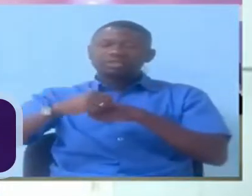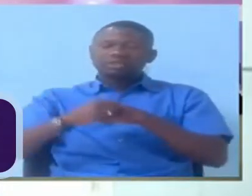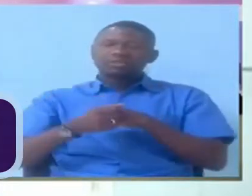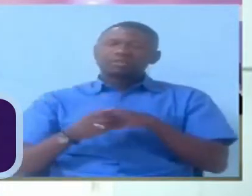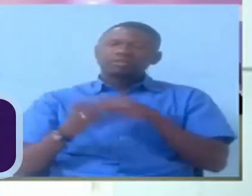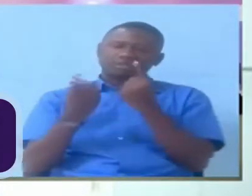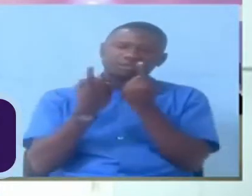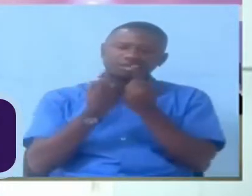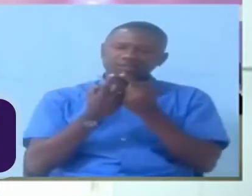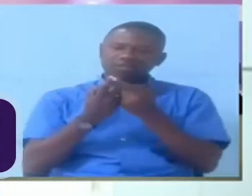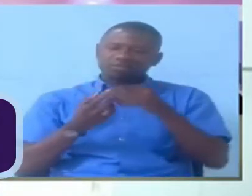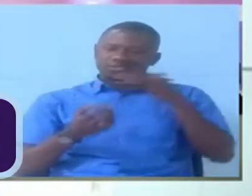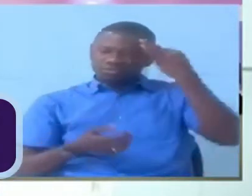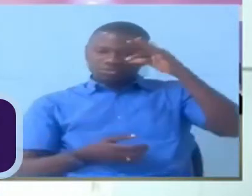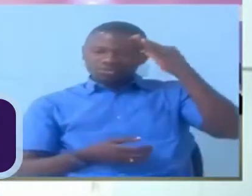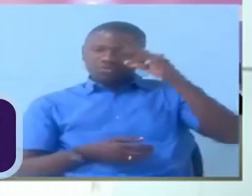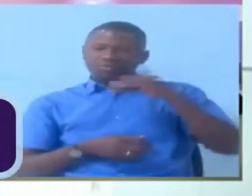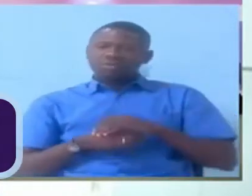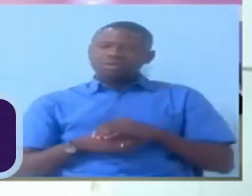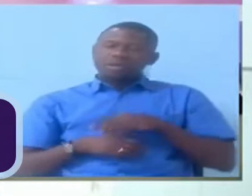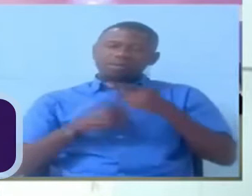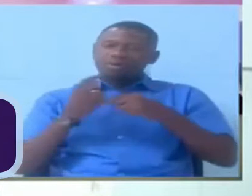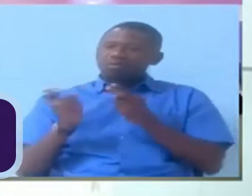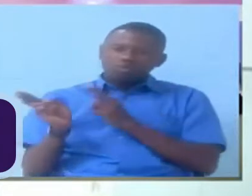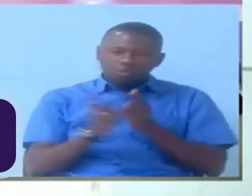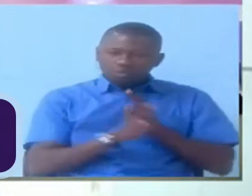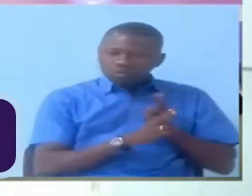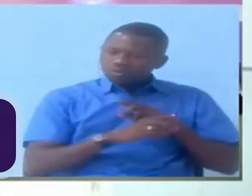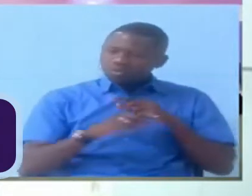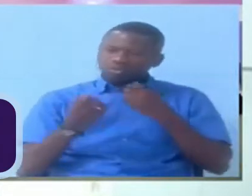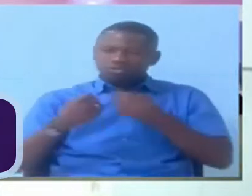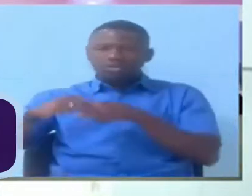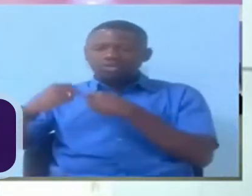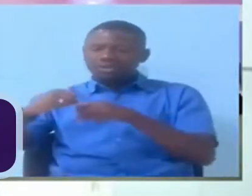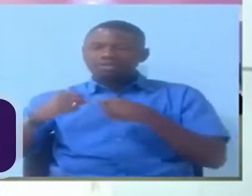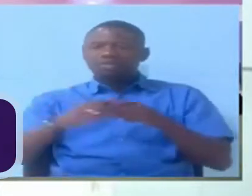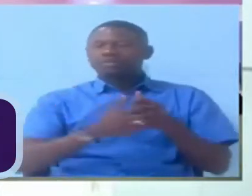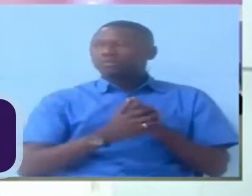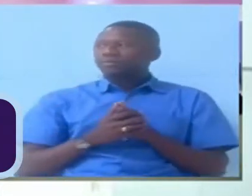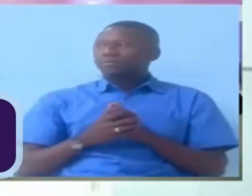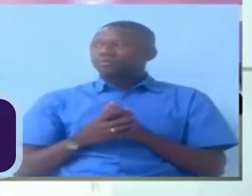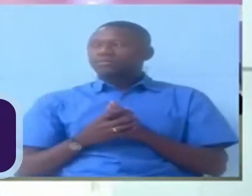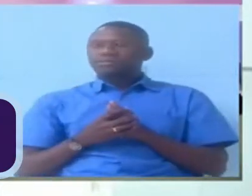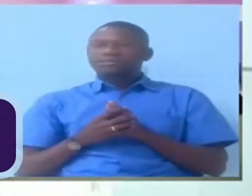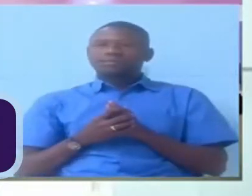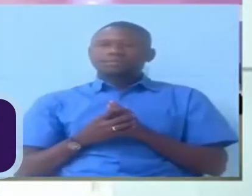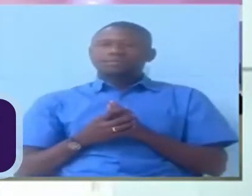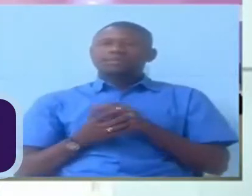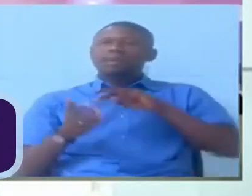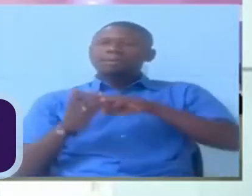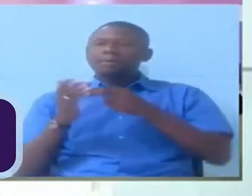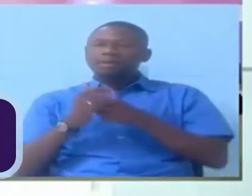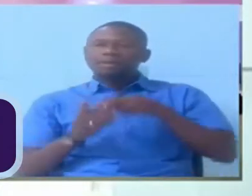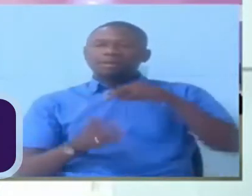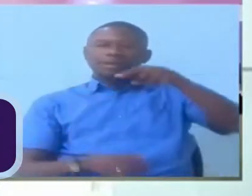until 1994. For 1994. When the gendarmerie was, when after the military coup,